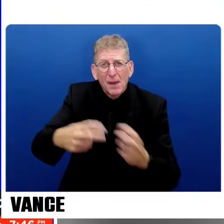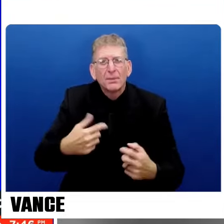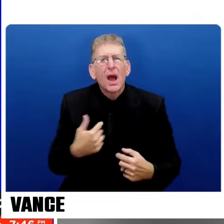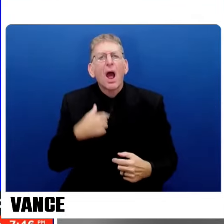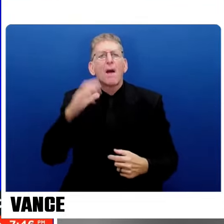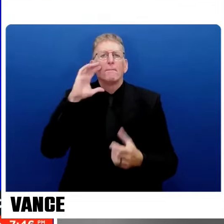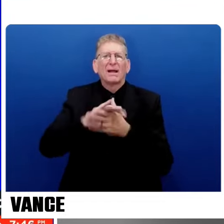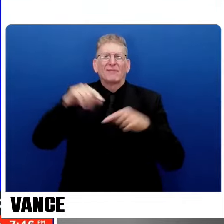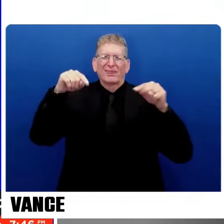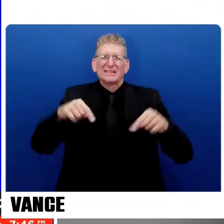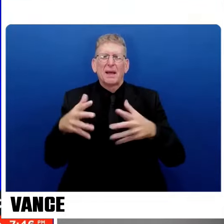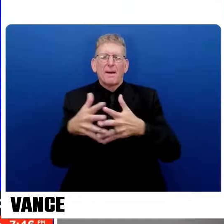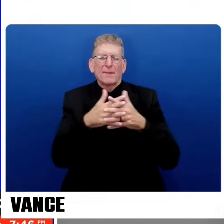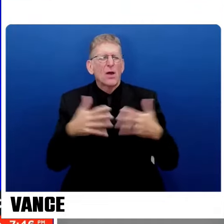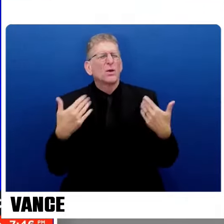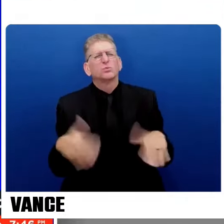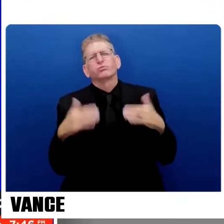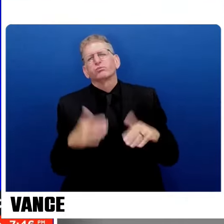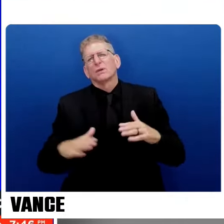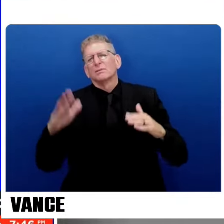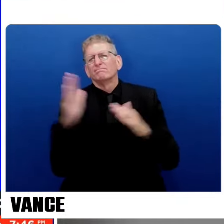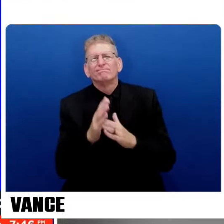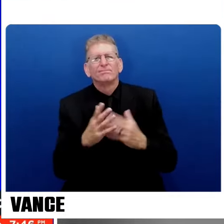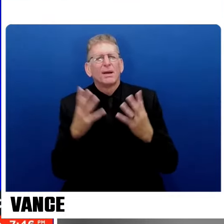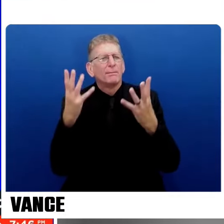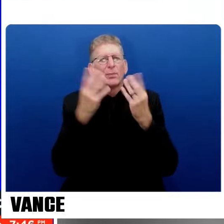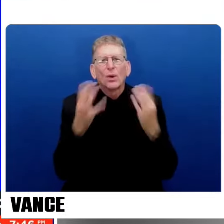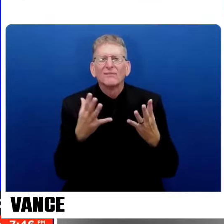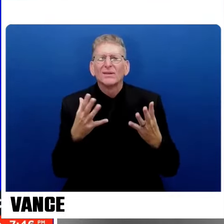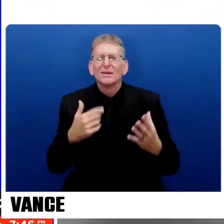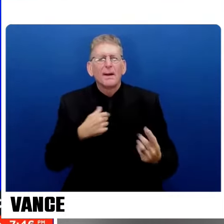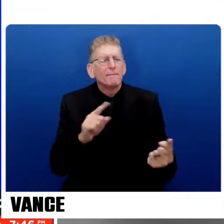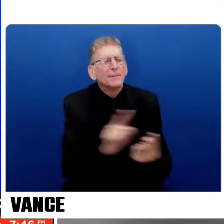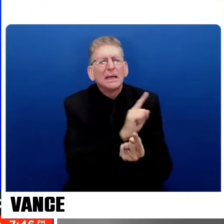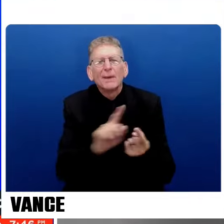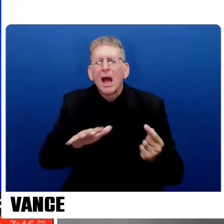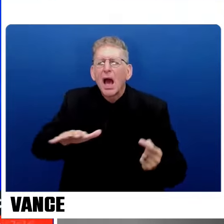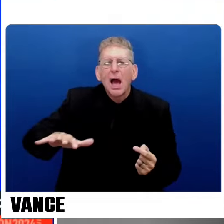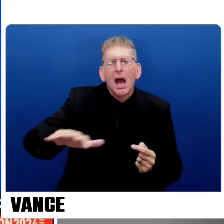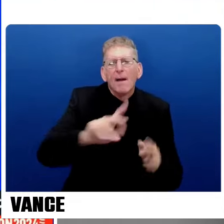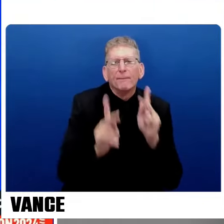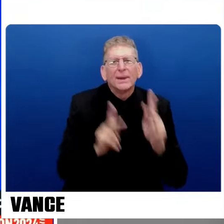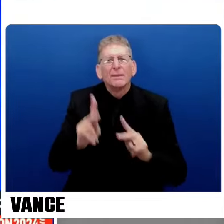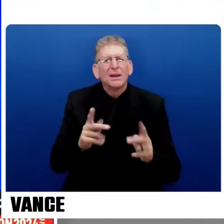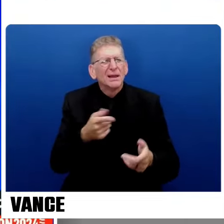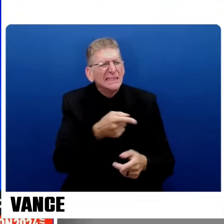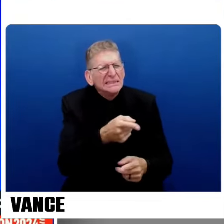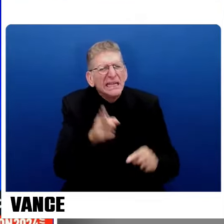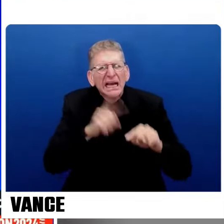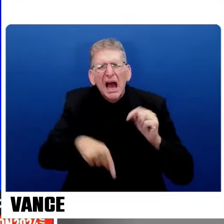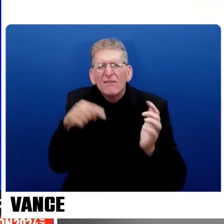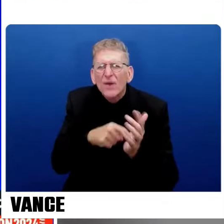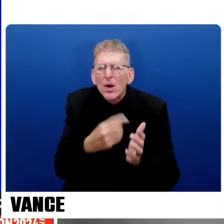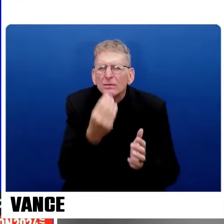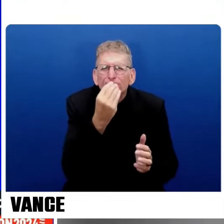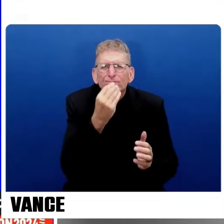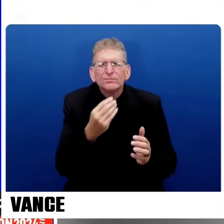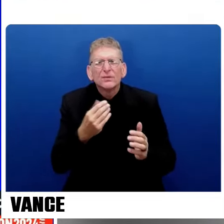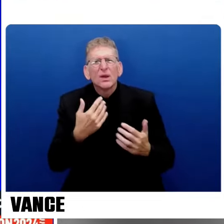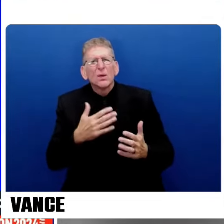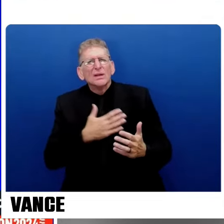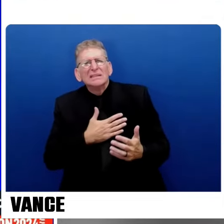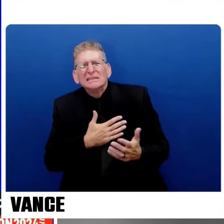trail who can't afford food, but have the grace and generosity to ask me how I'm doing and to tell me they're praying for my family. What that